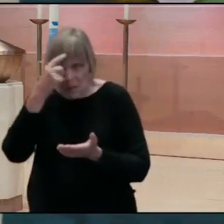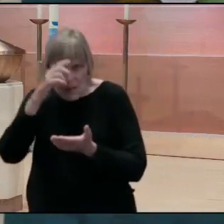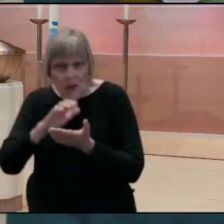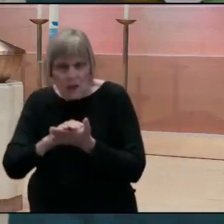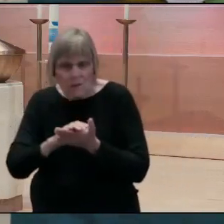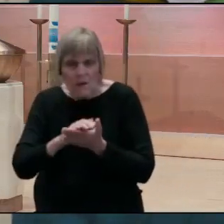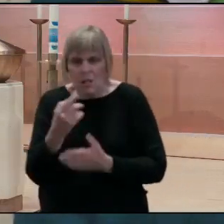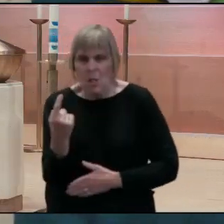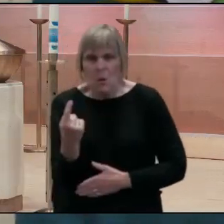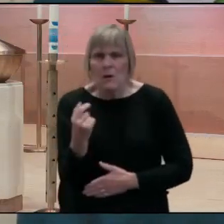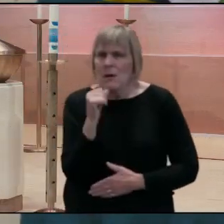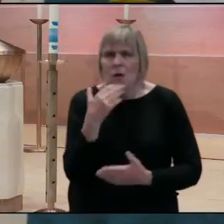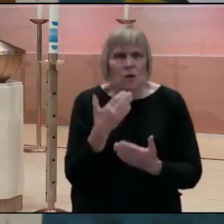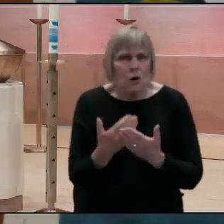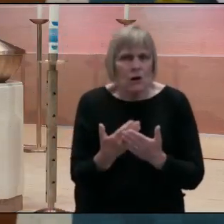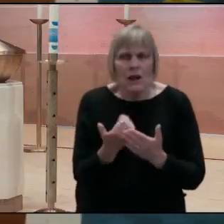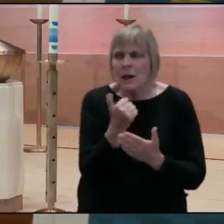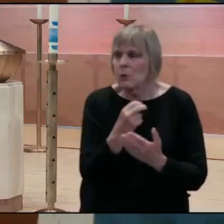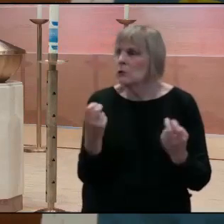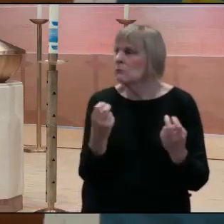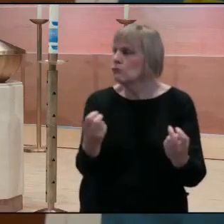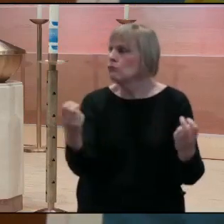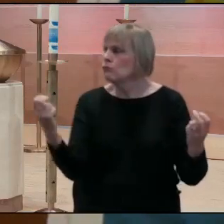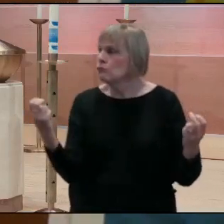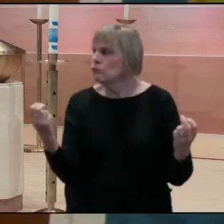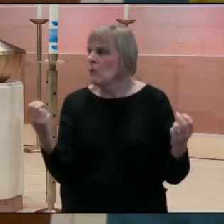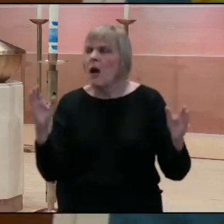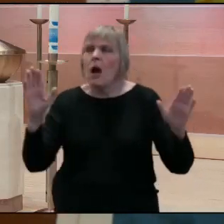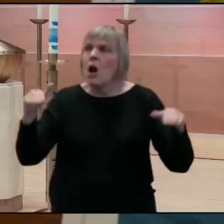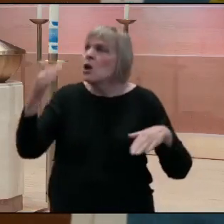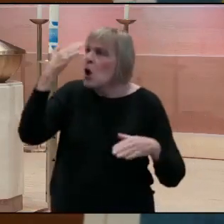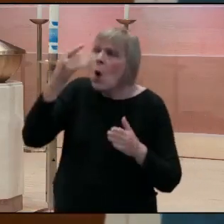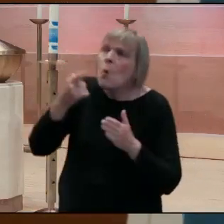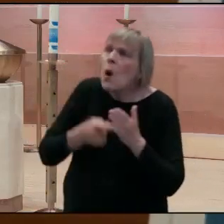thing. Like, I don't think anyone's sitting here like, you know what?